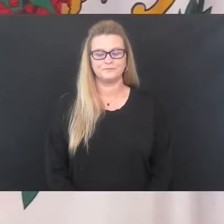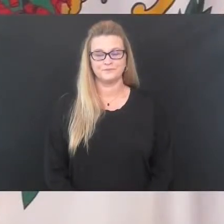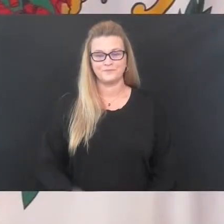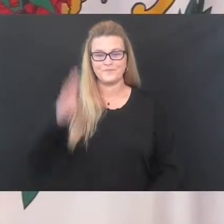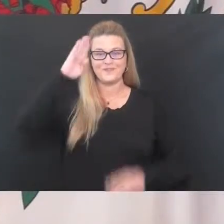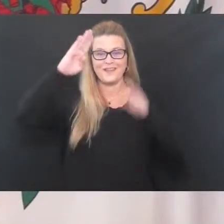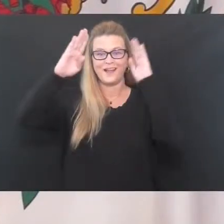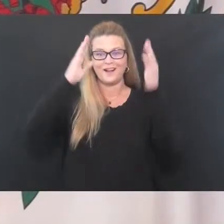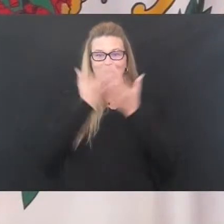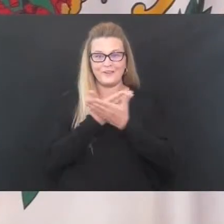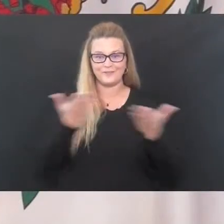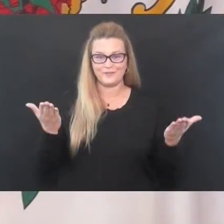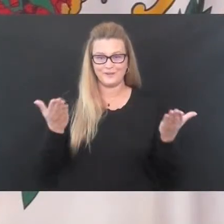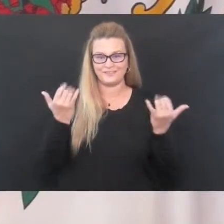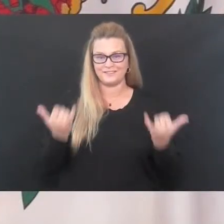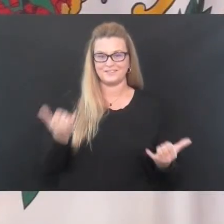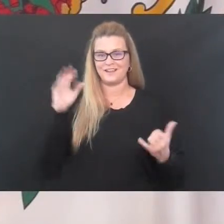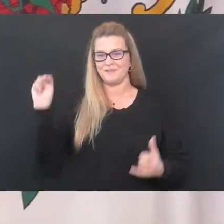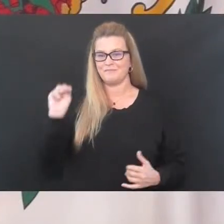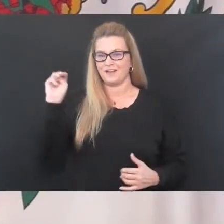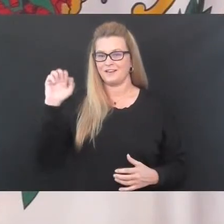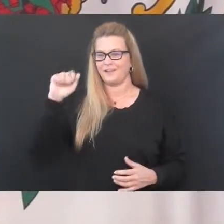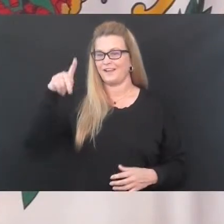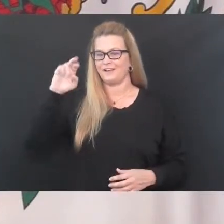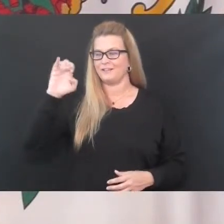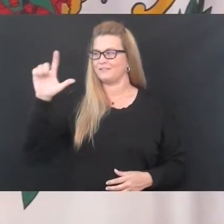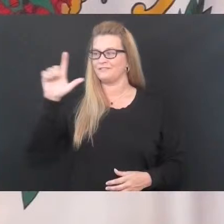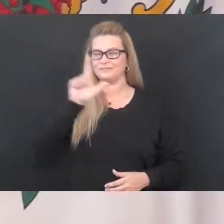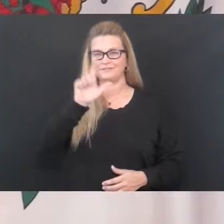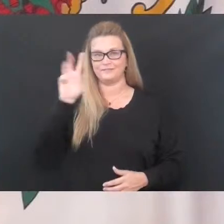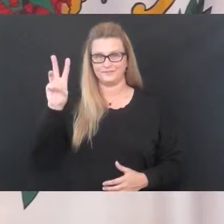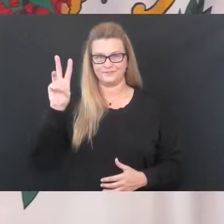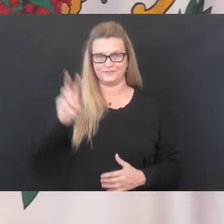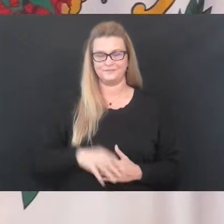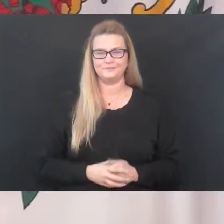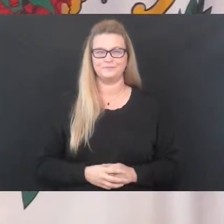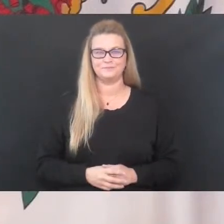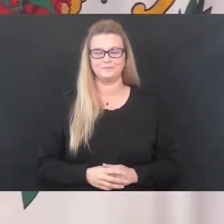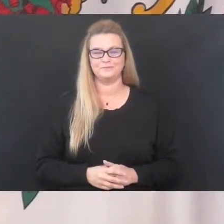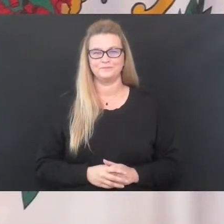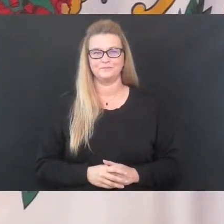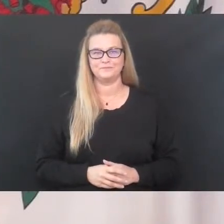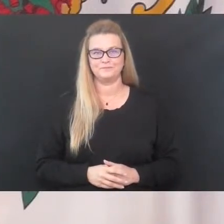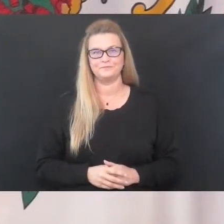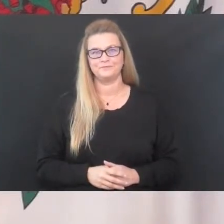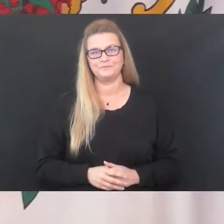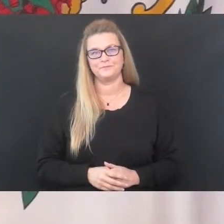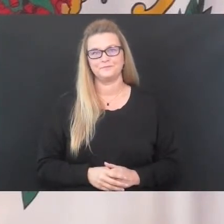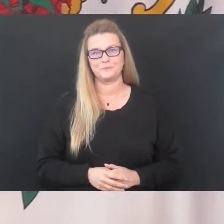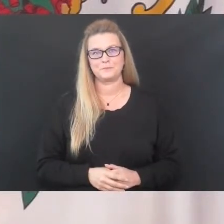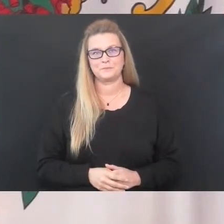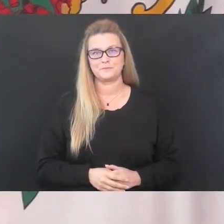Hello, everyone. It's Monday, April 26th, and you know, it's